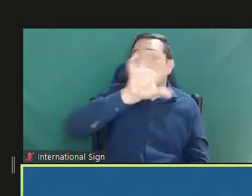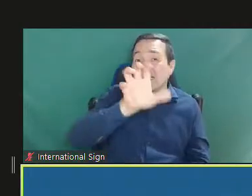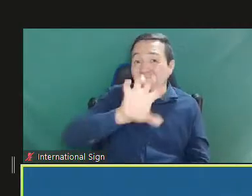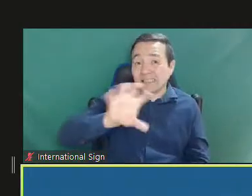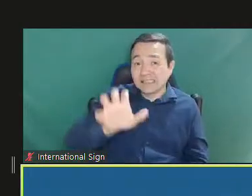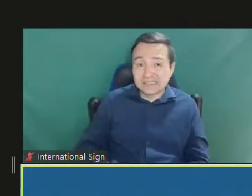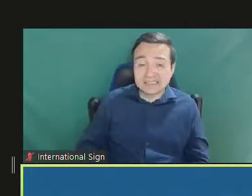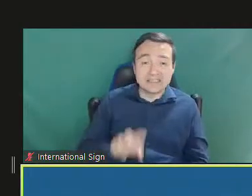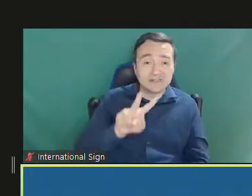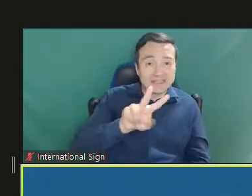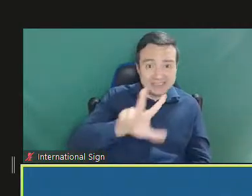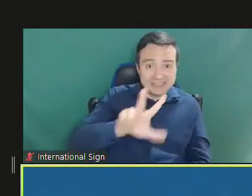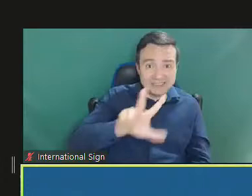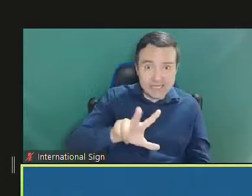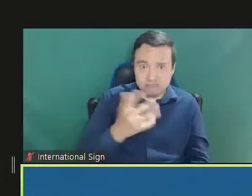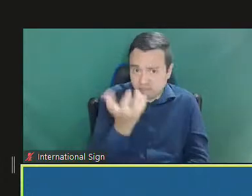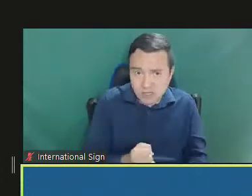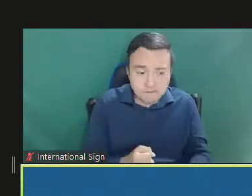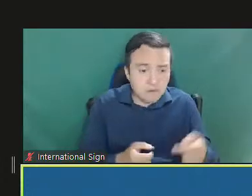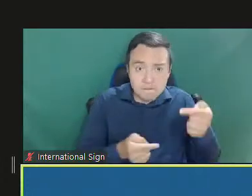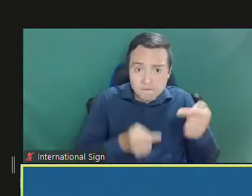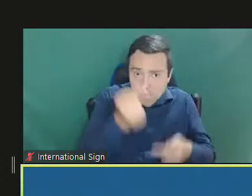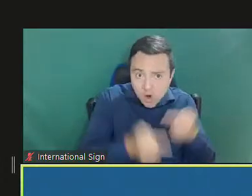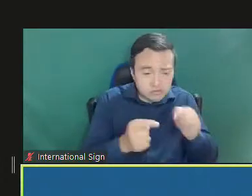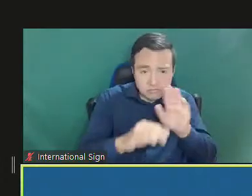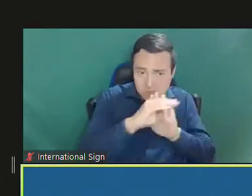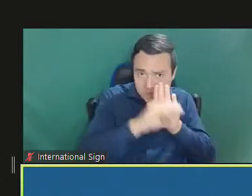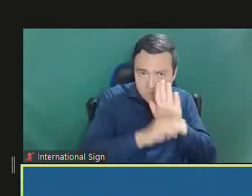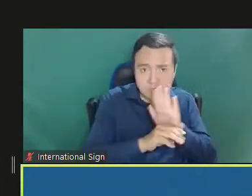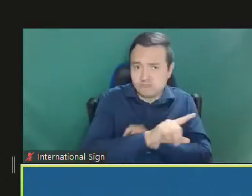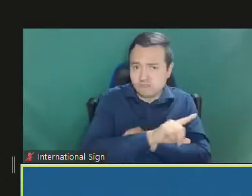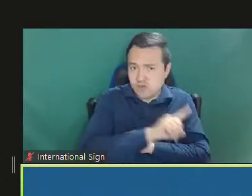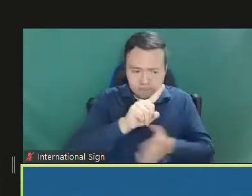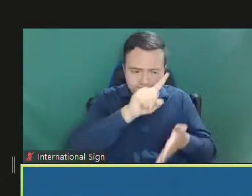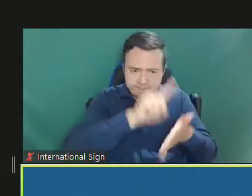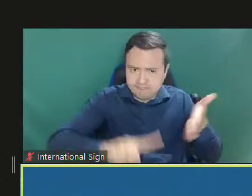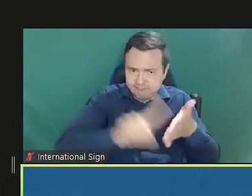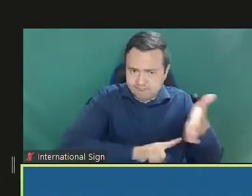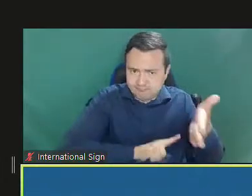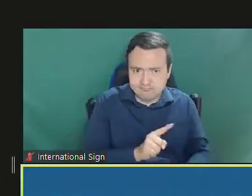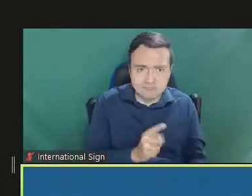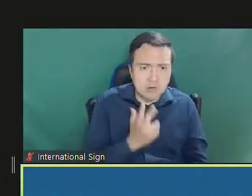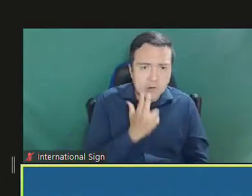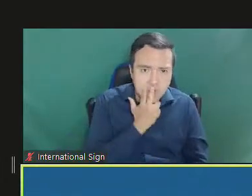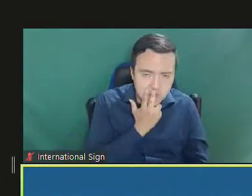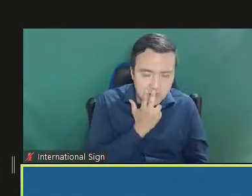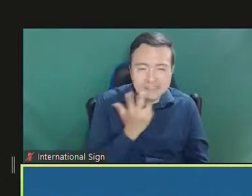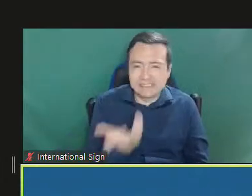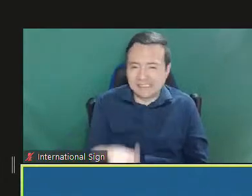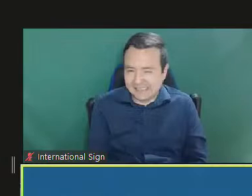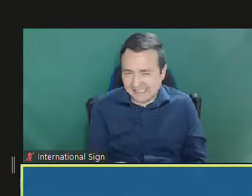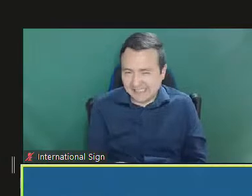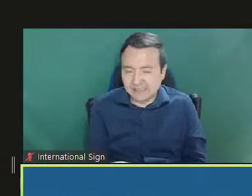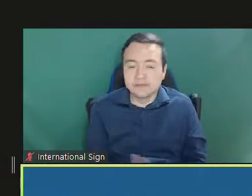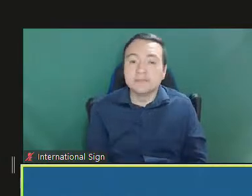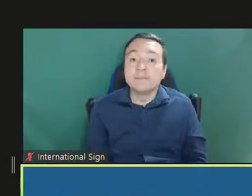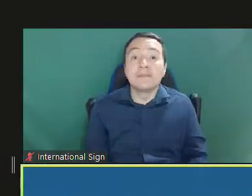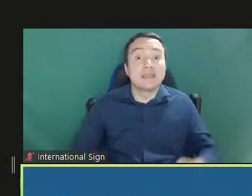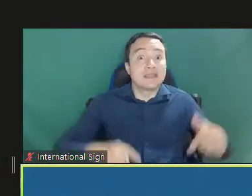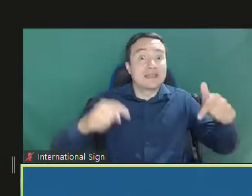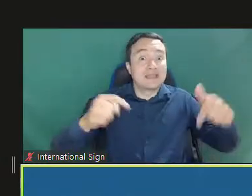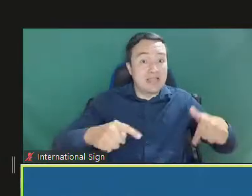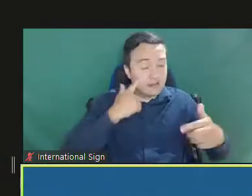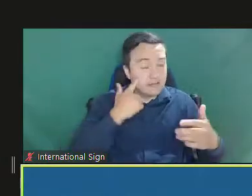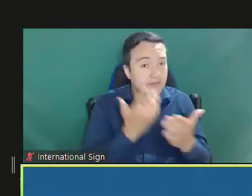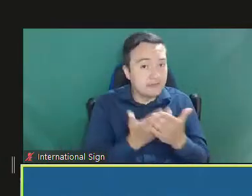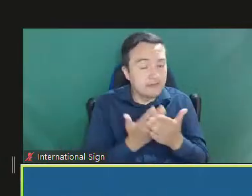in the Americas have passed regulations to implement health warnings on cigarette packages. There's also been significant